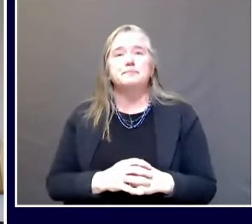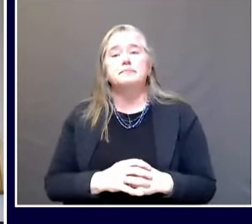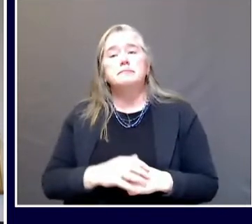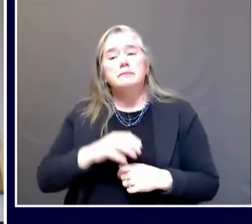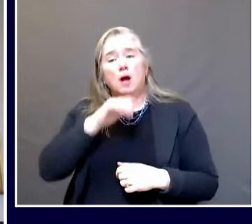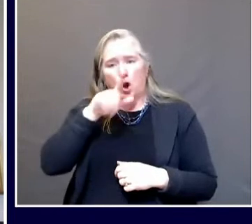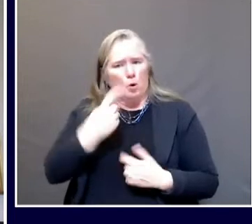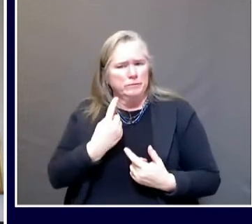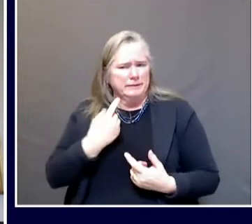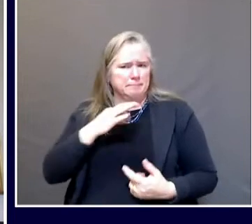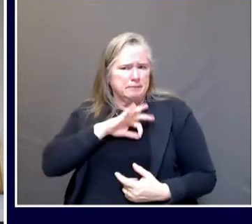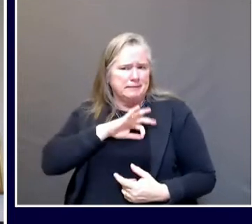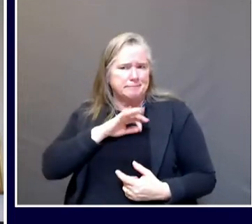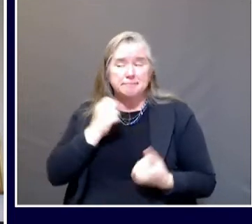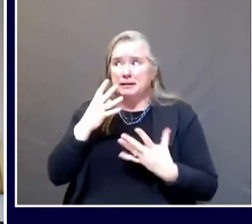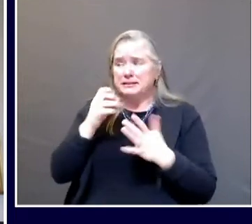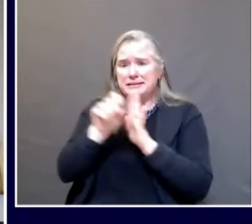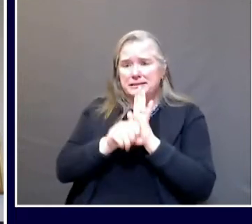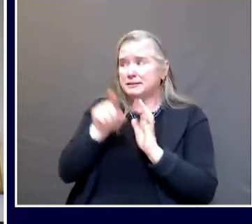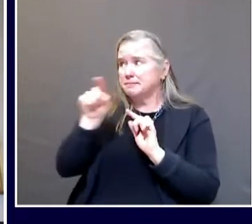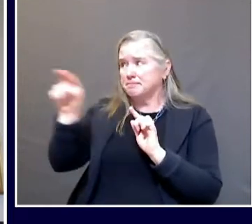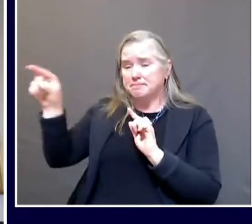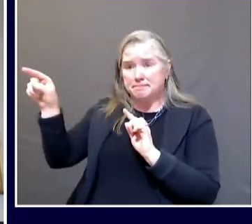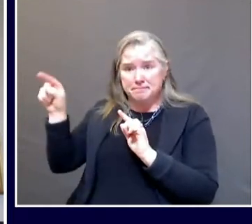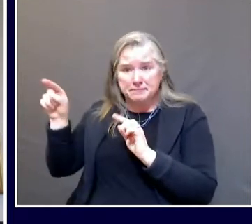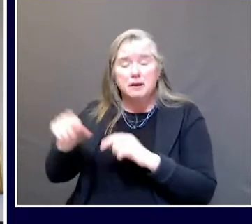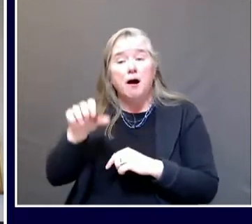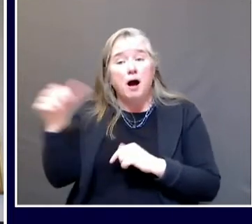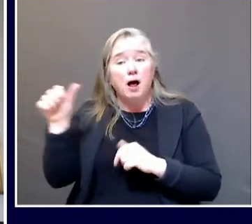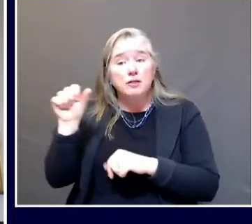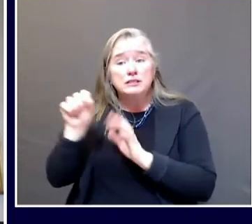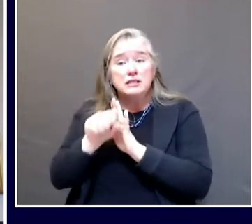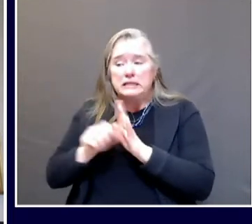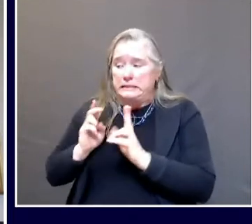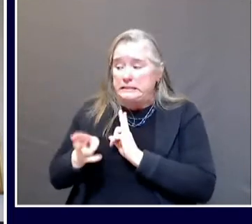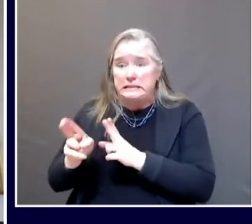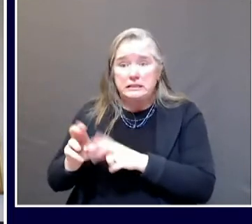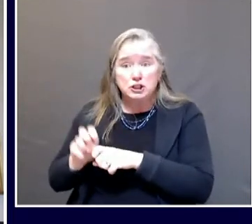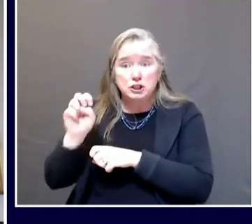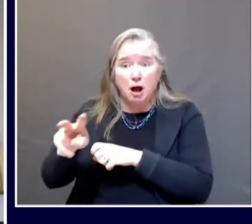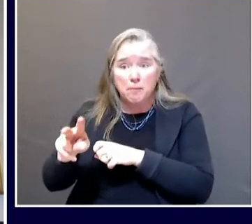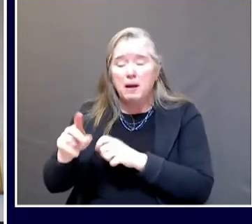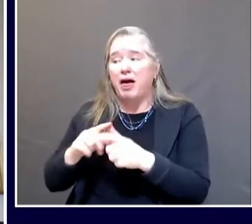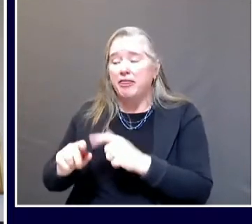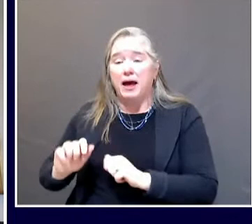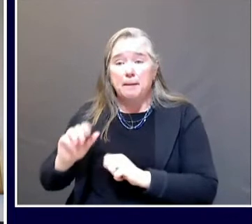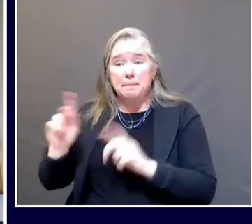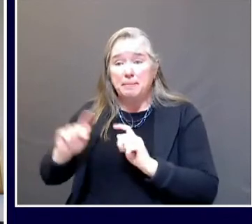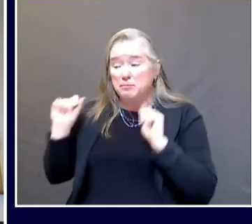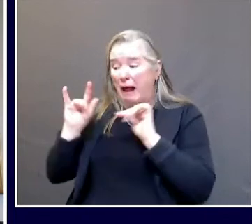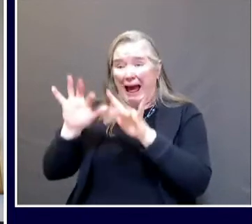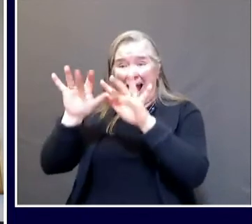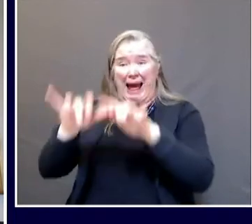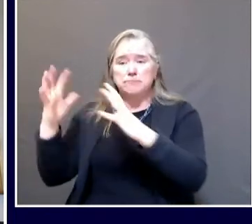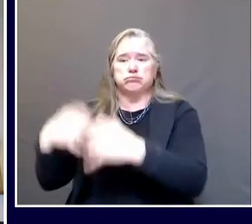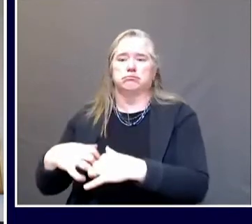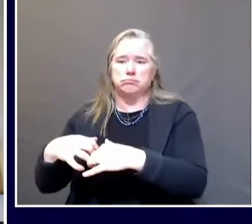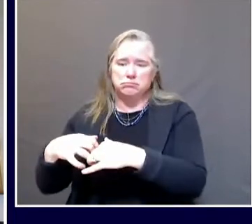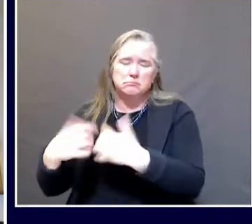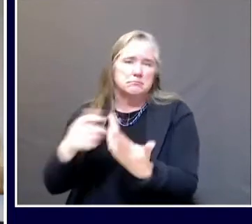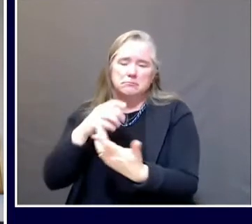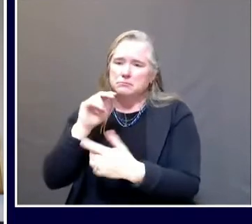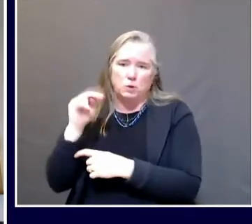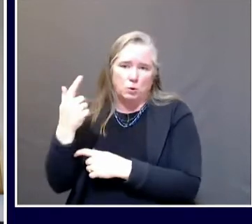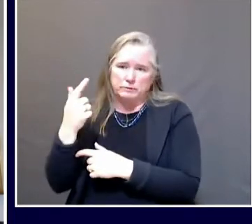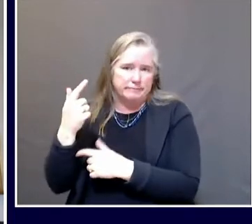states have brought on solutions only to see them crash. We don't want that to happen. So we're trying to find something that's not just usable, but